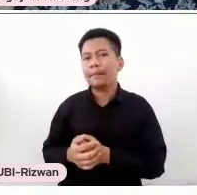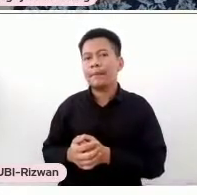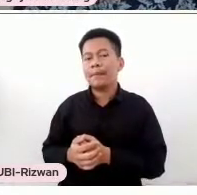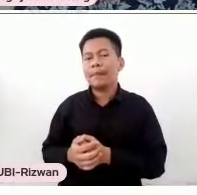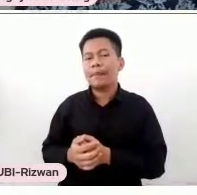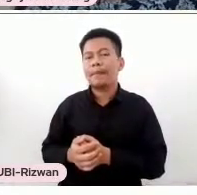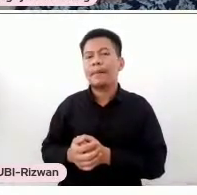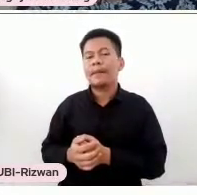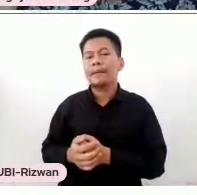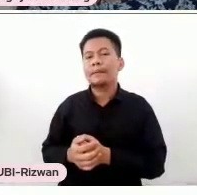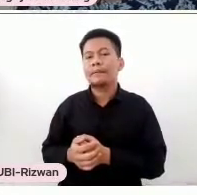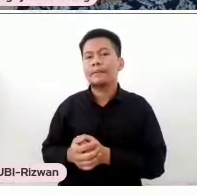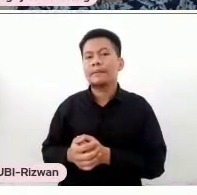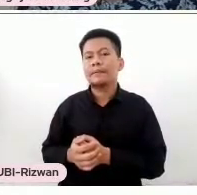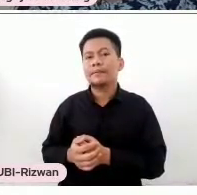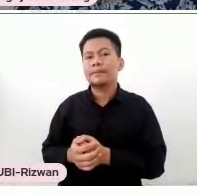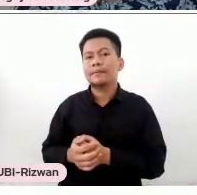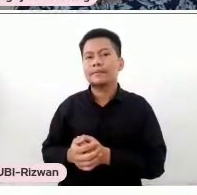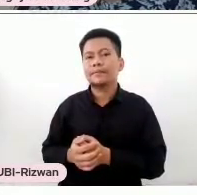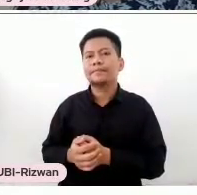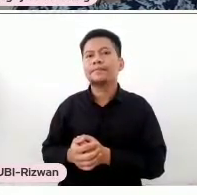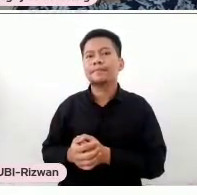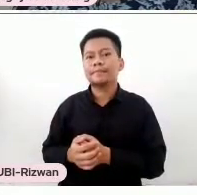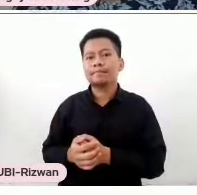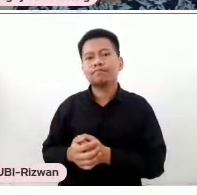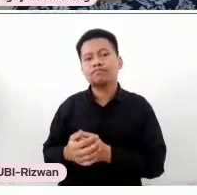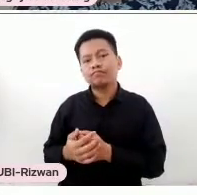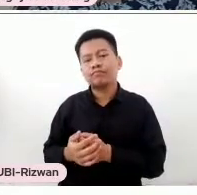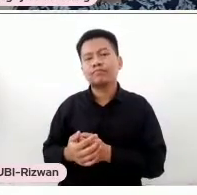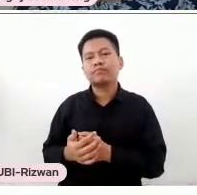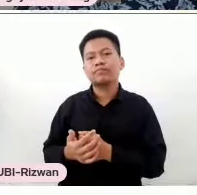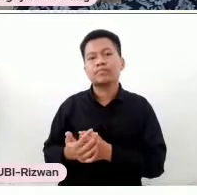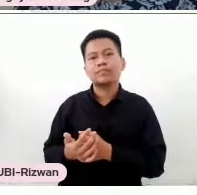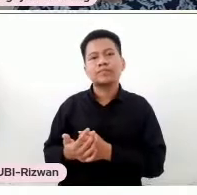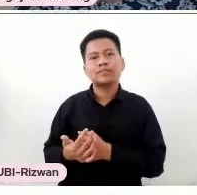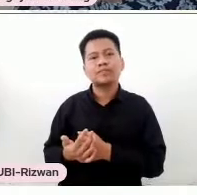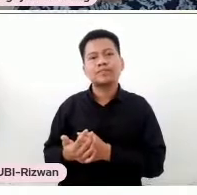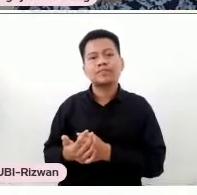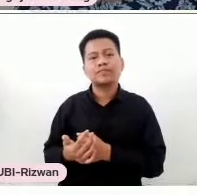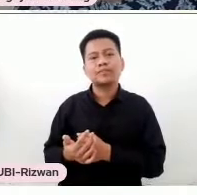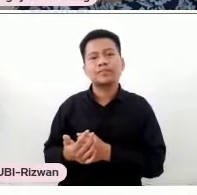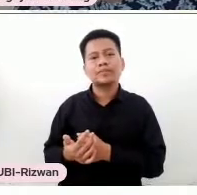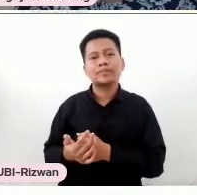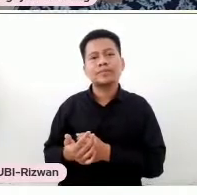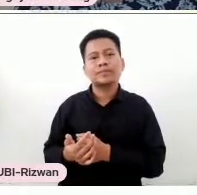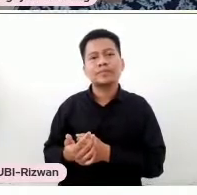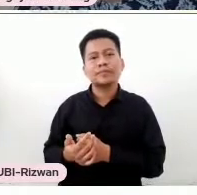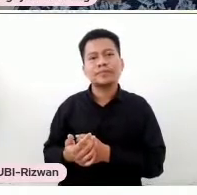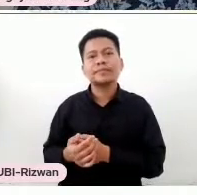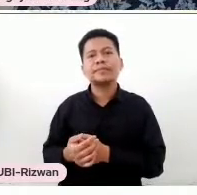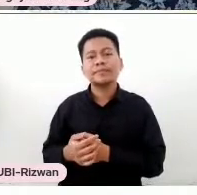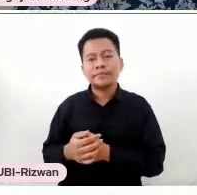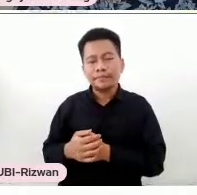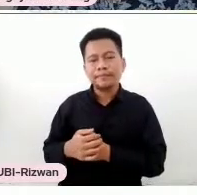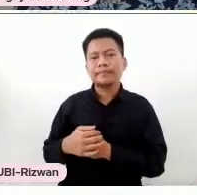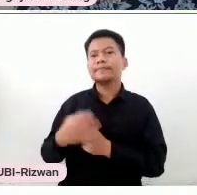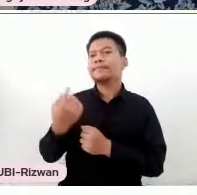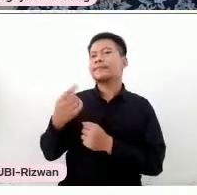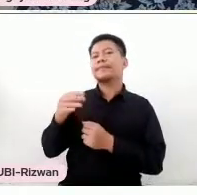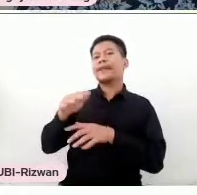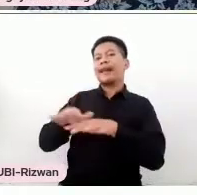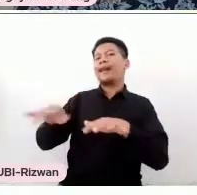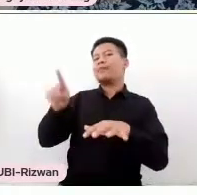about special education, like a number of children with disabilities, and